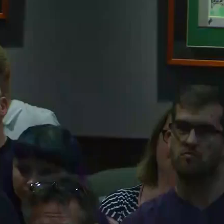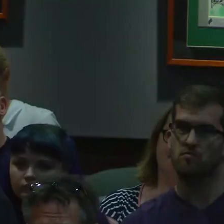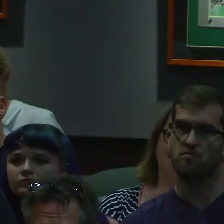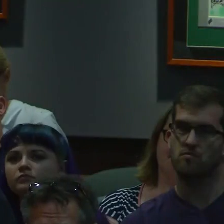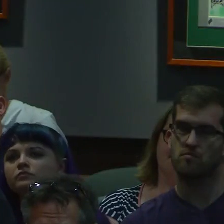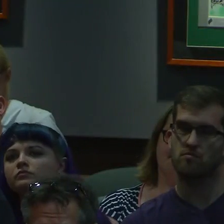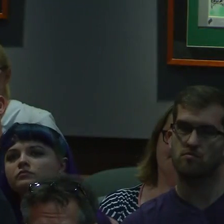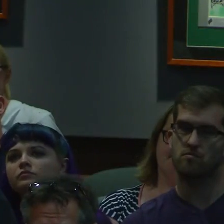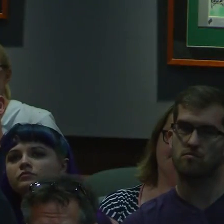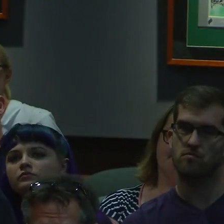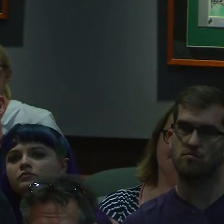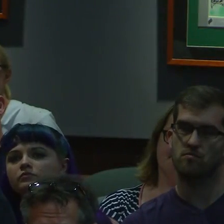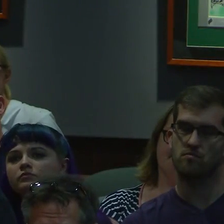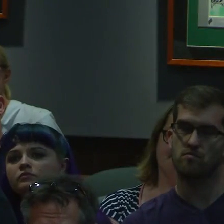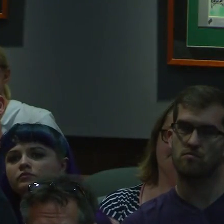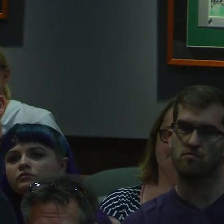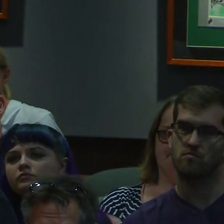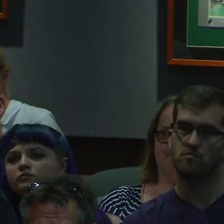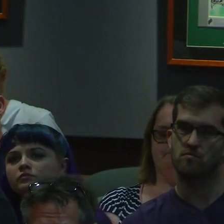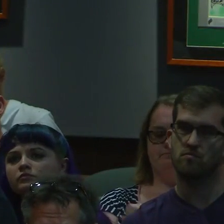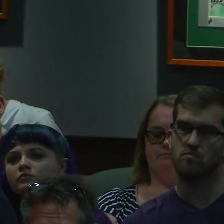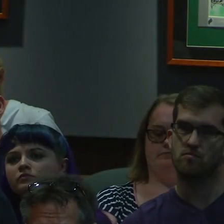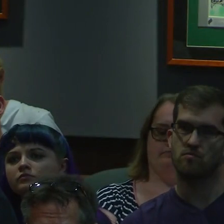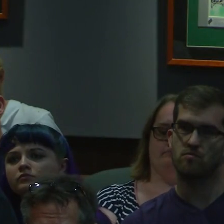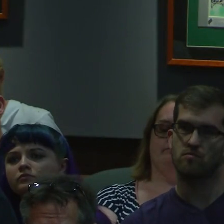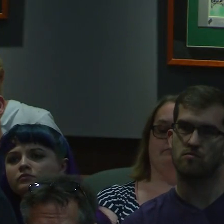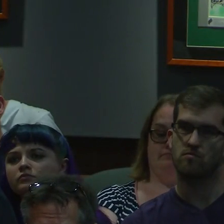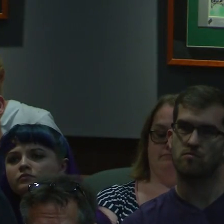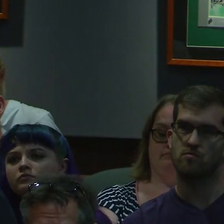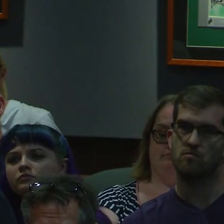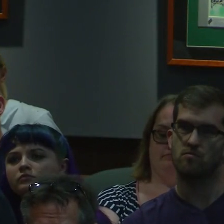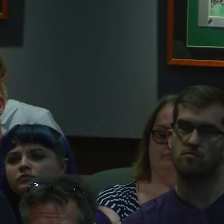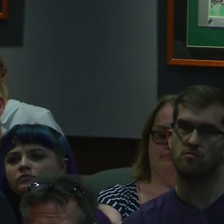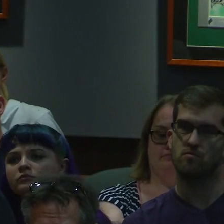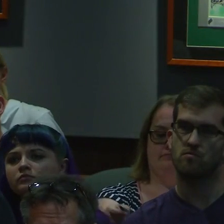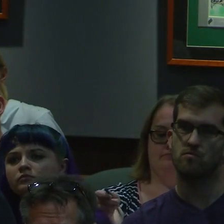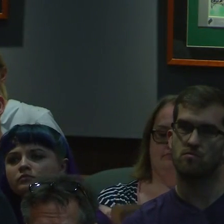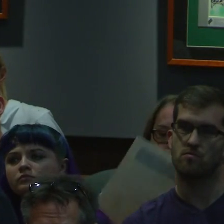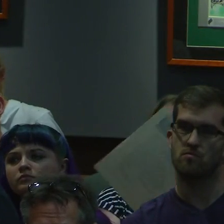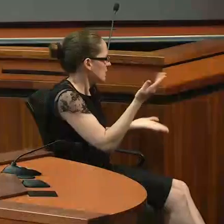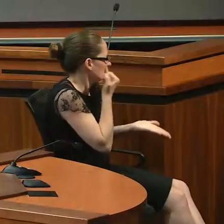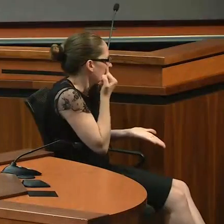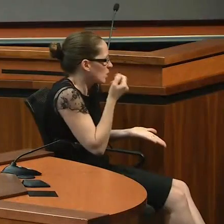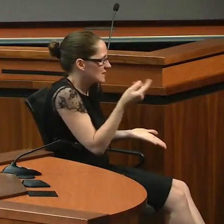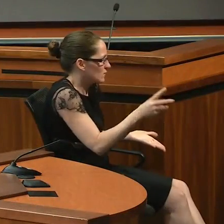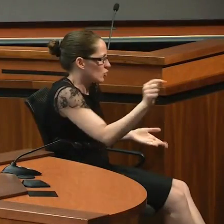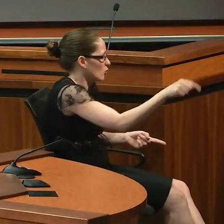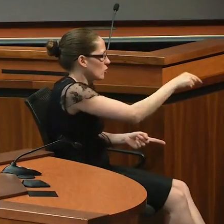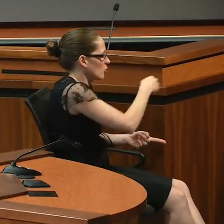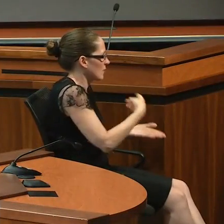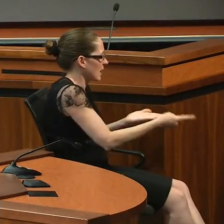how do you account for maybe more than one pond failing? Well, again, a couple of things come into play.